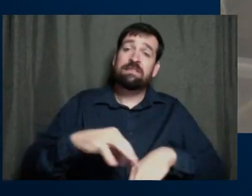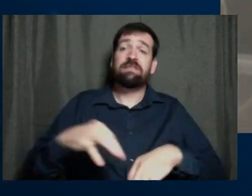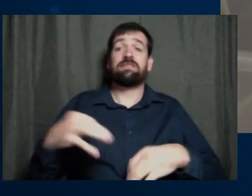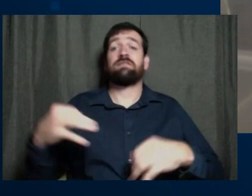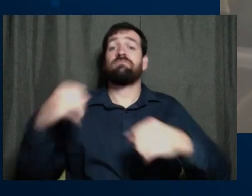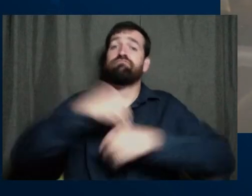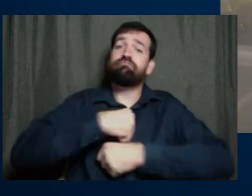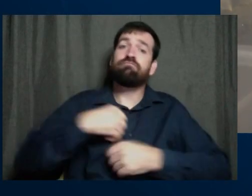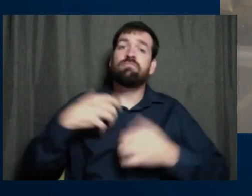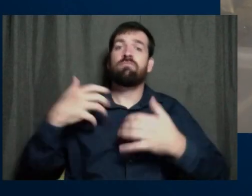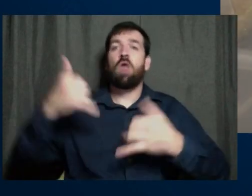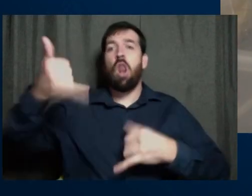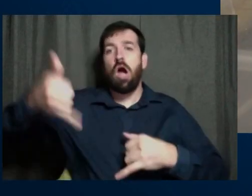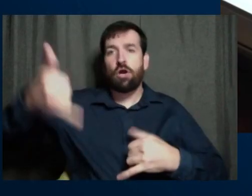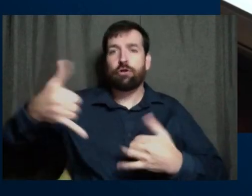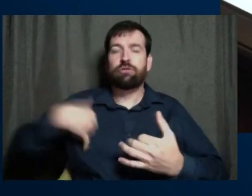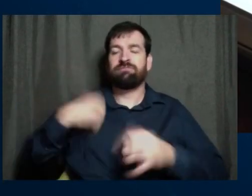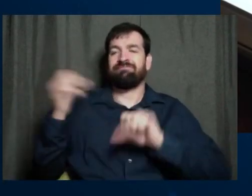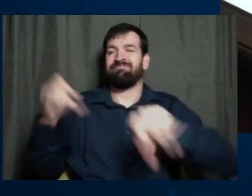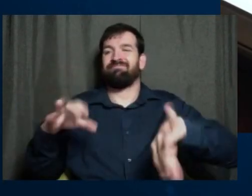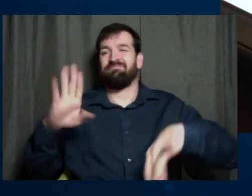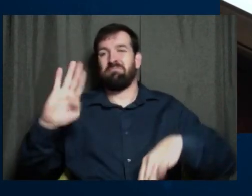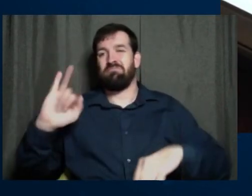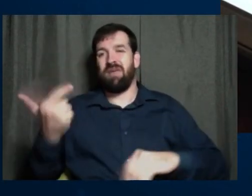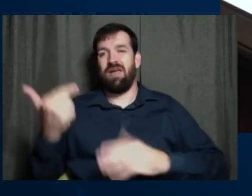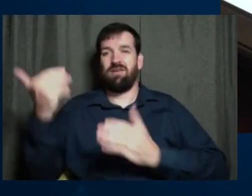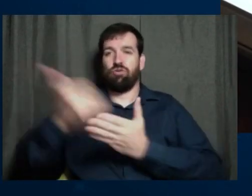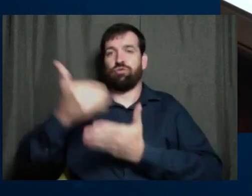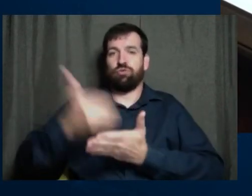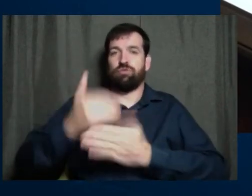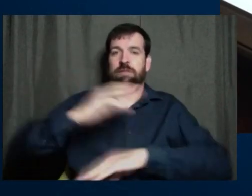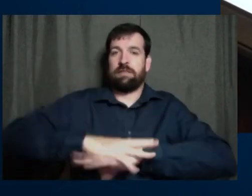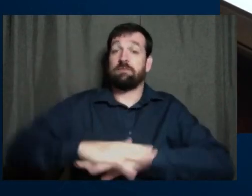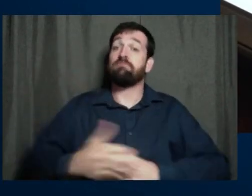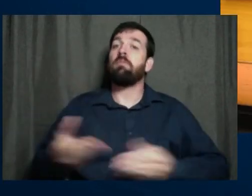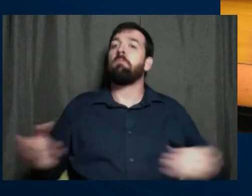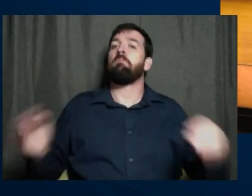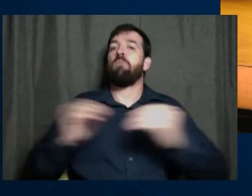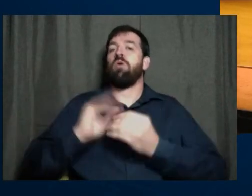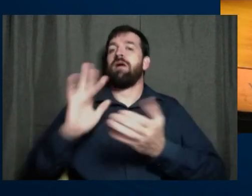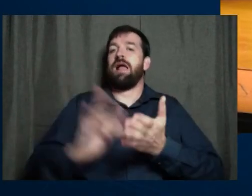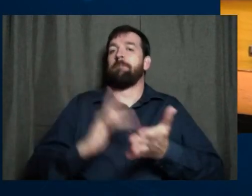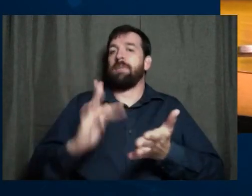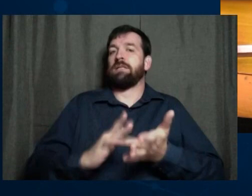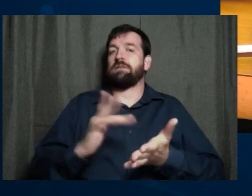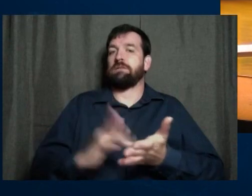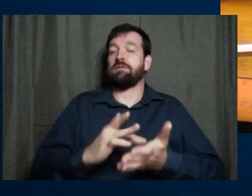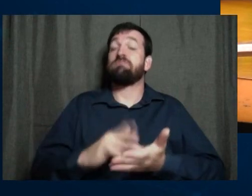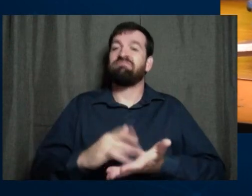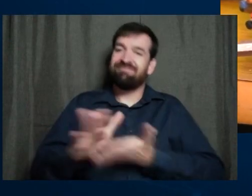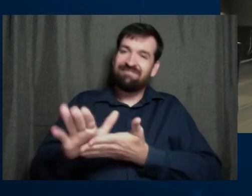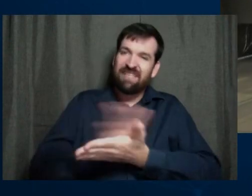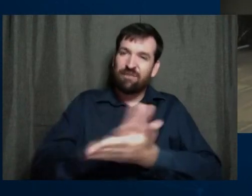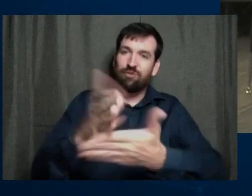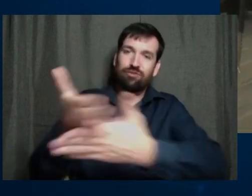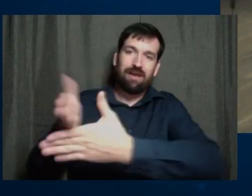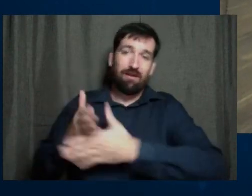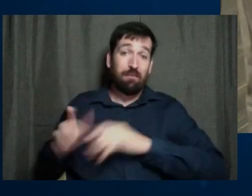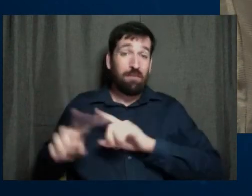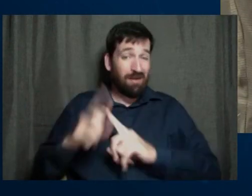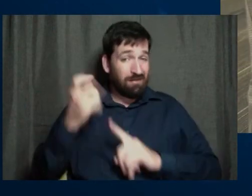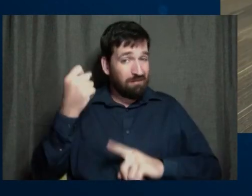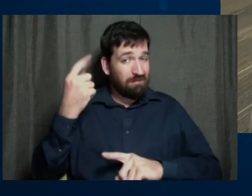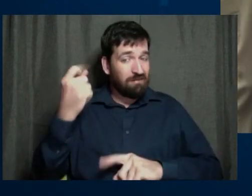bin close to your desk. You might have more iPad time. It's nice to share, but Sunny says no